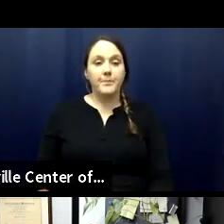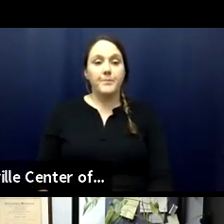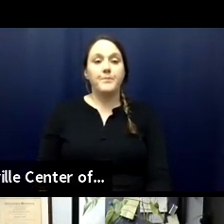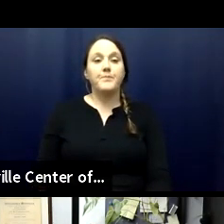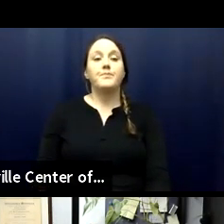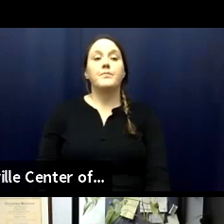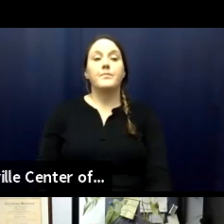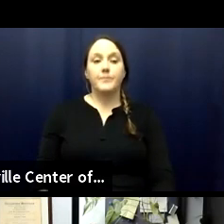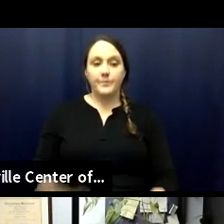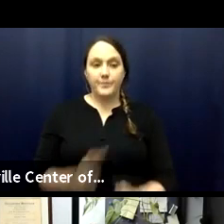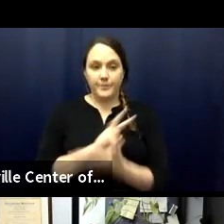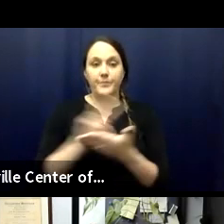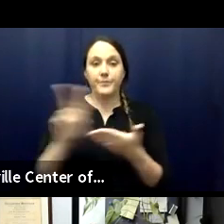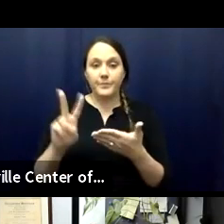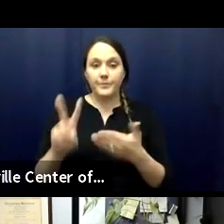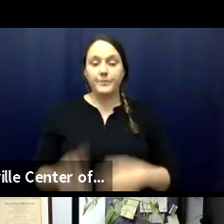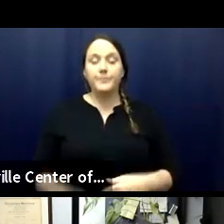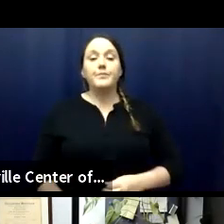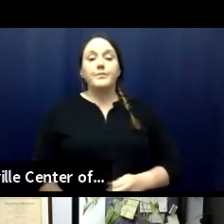weeks.